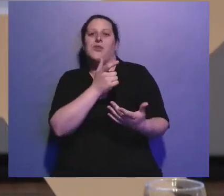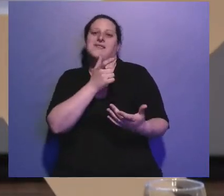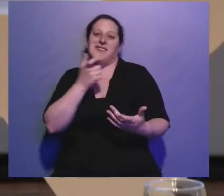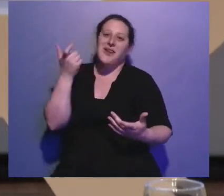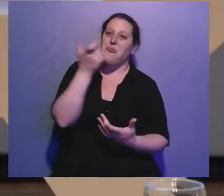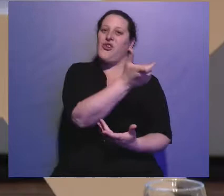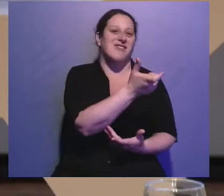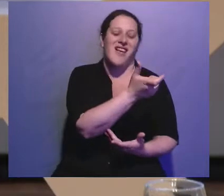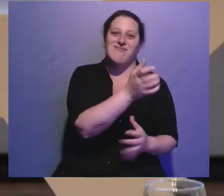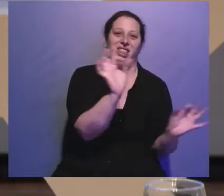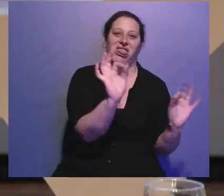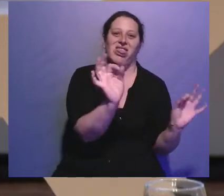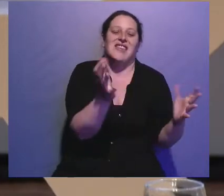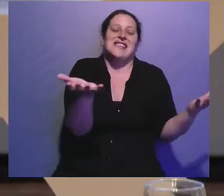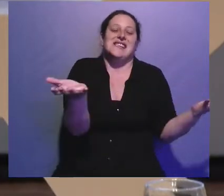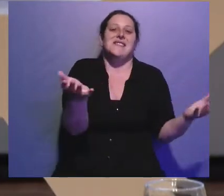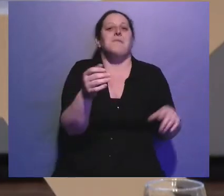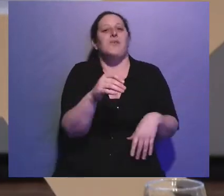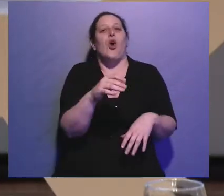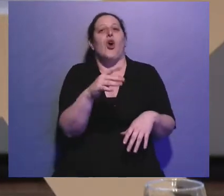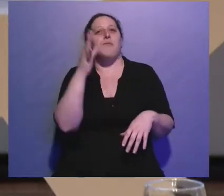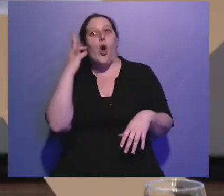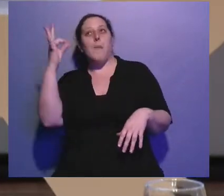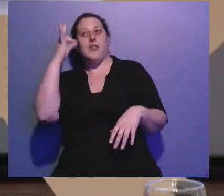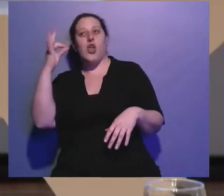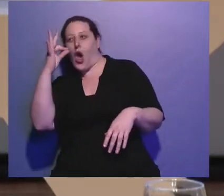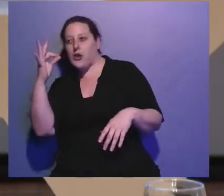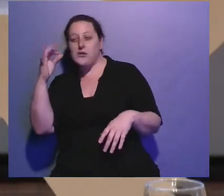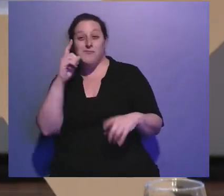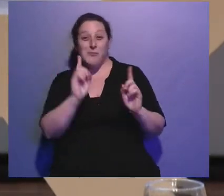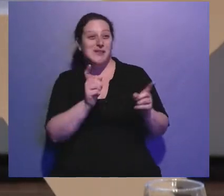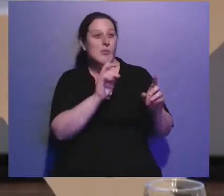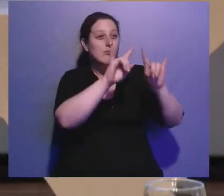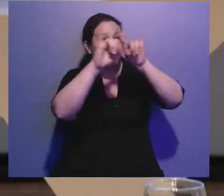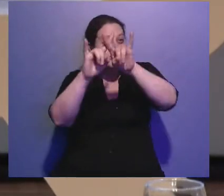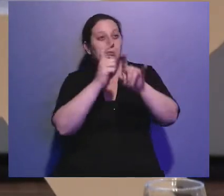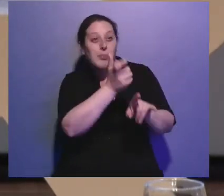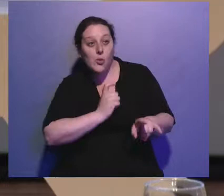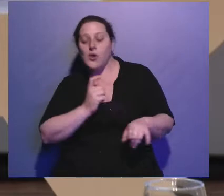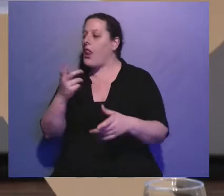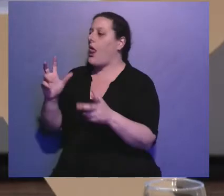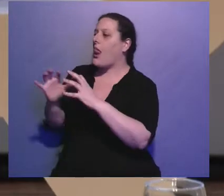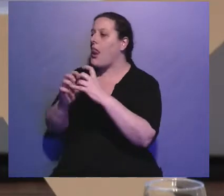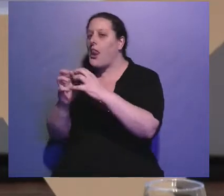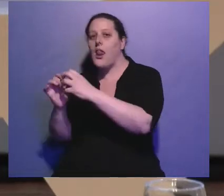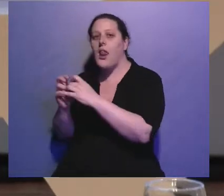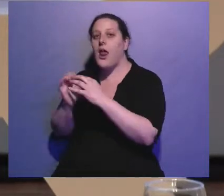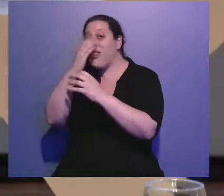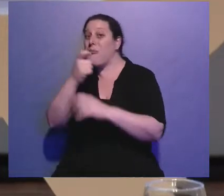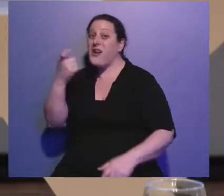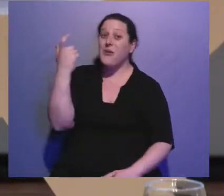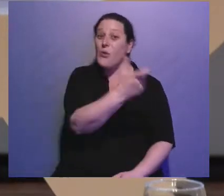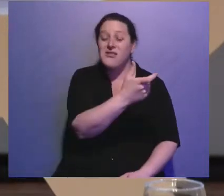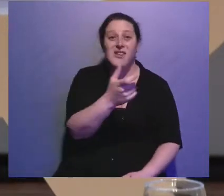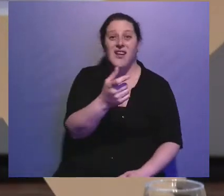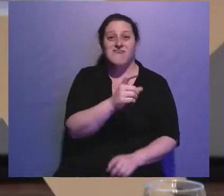what had been done. They didn't get reached out to again when the issue came up in city council 2 months later. So